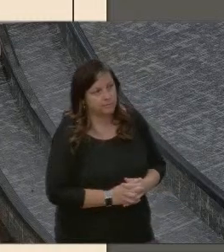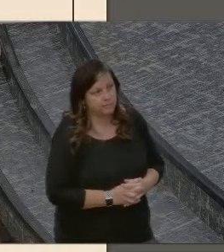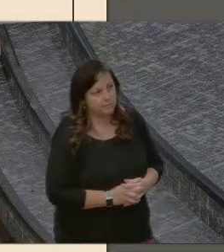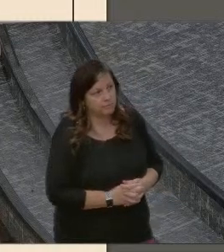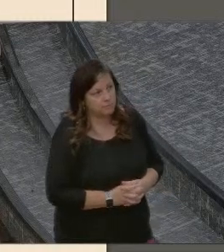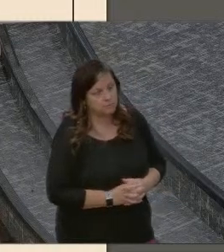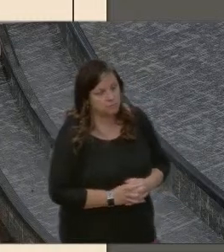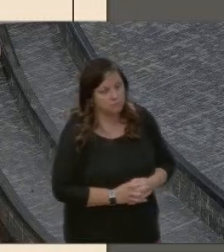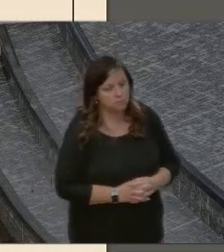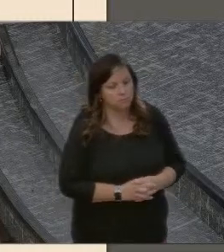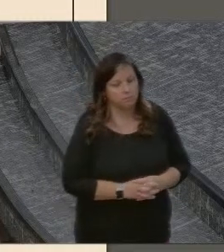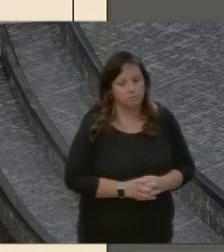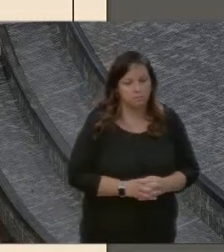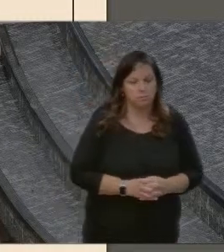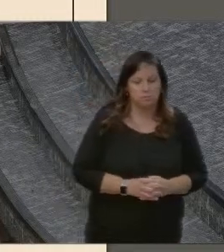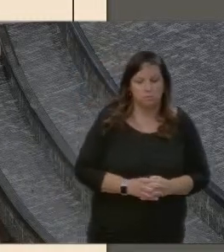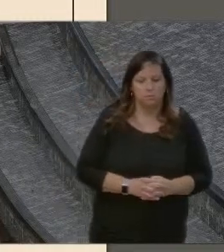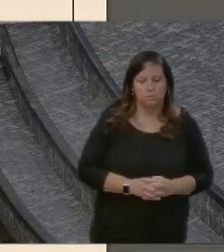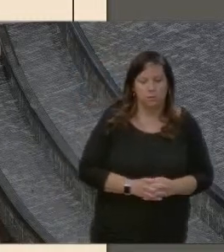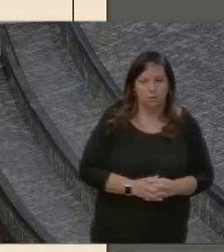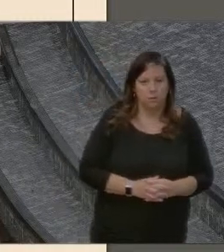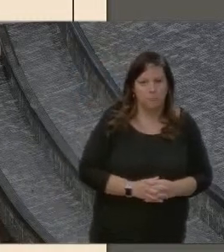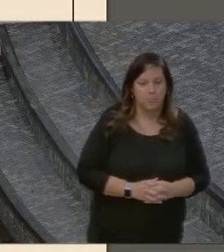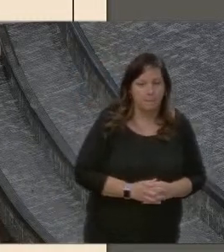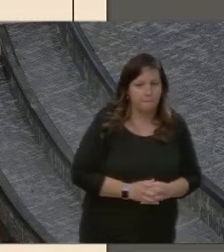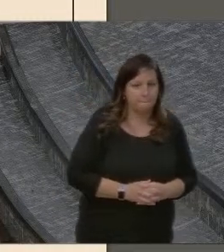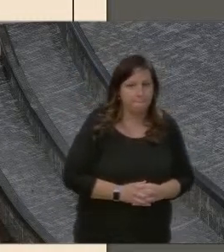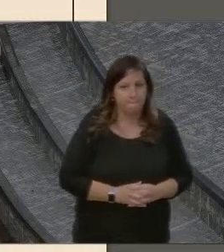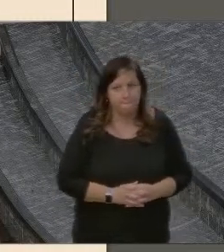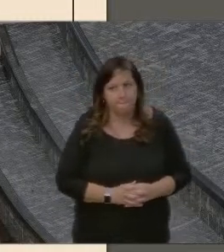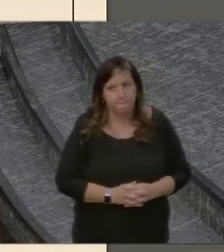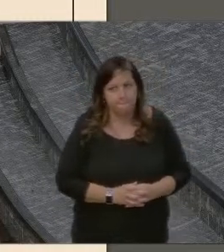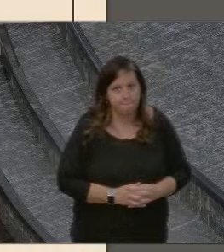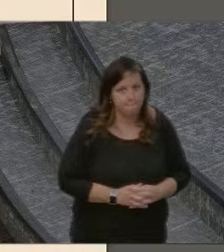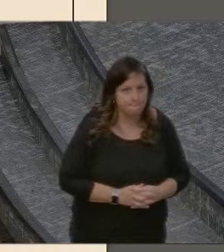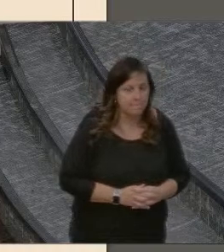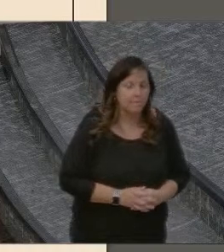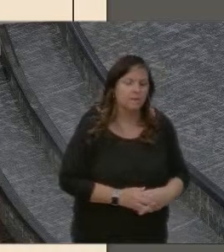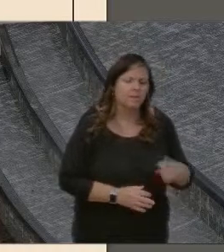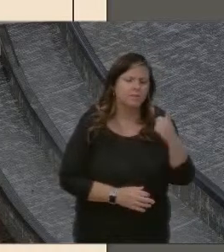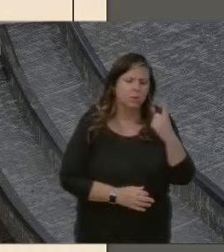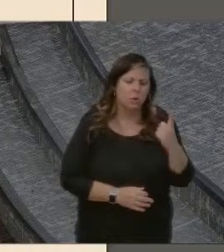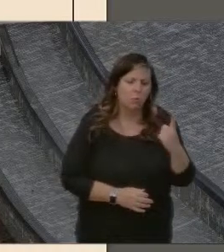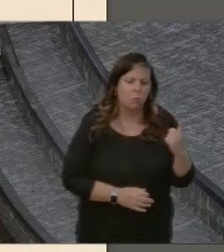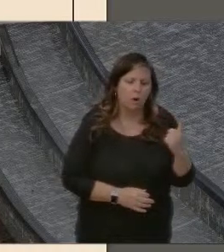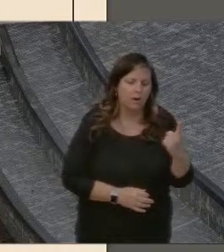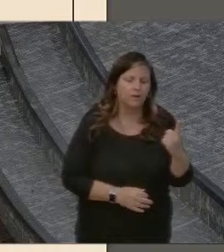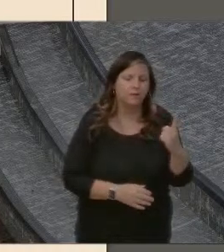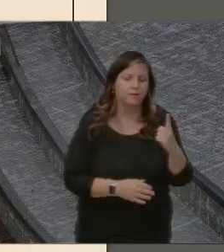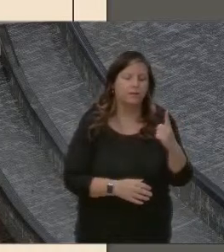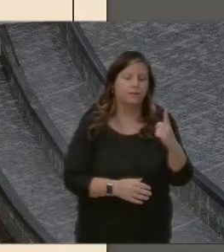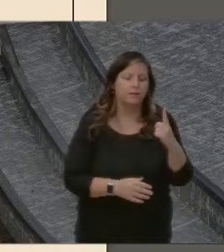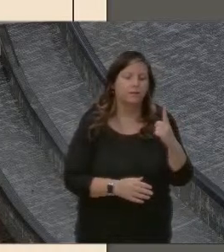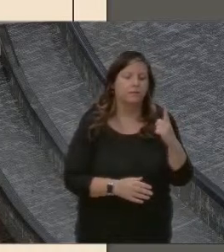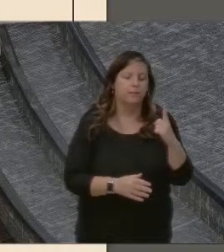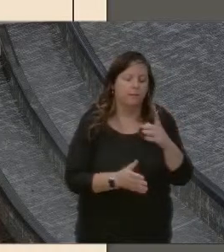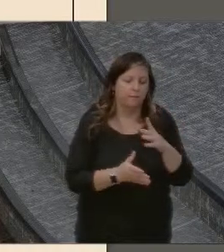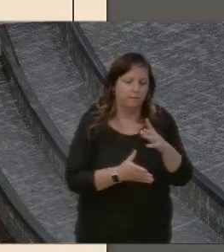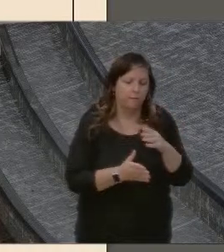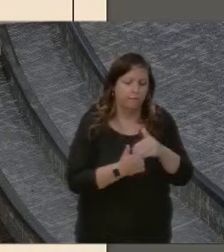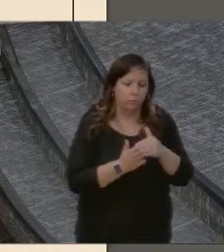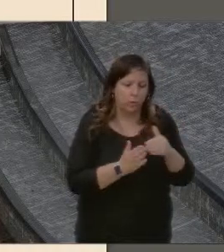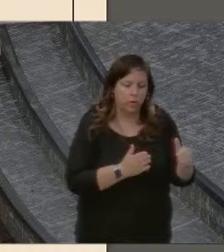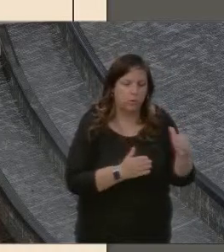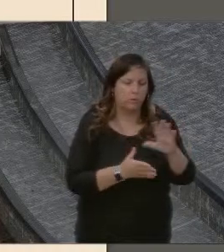So one of the frequent stories I hear when I visit schools is that most of our issues